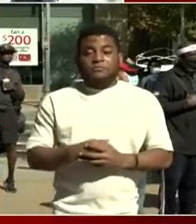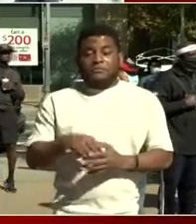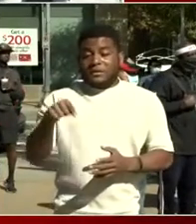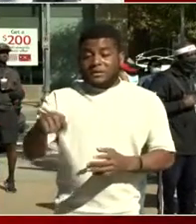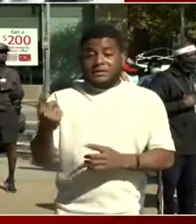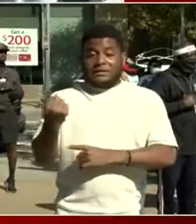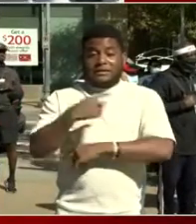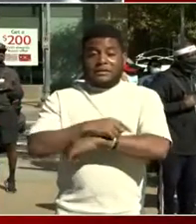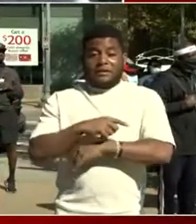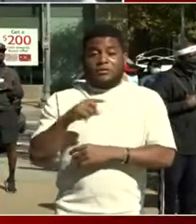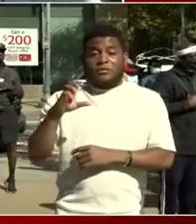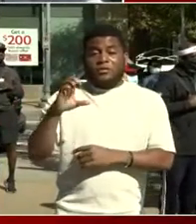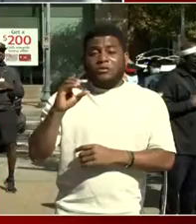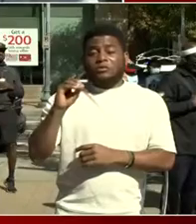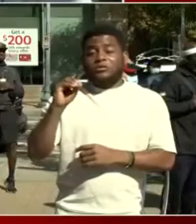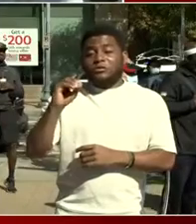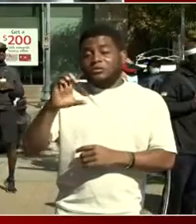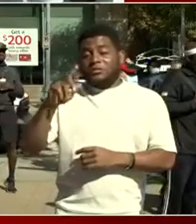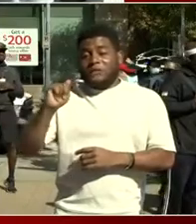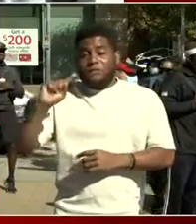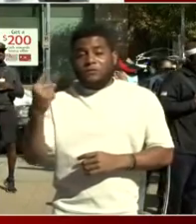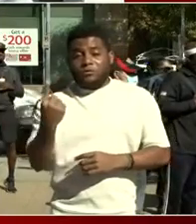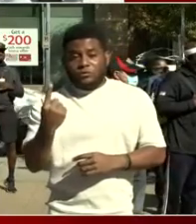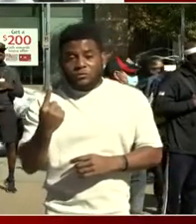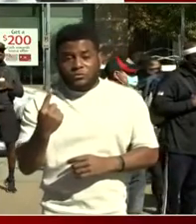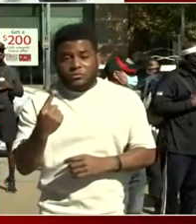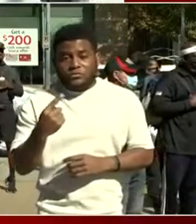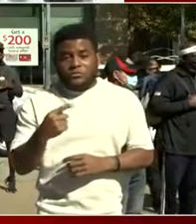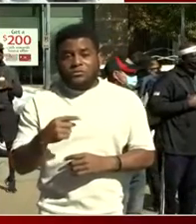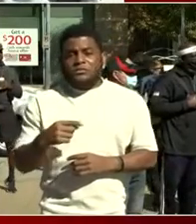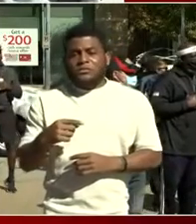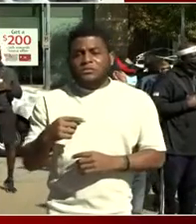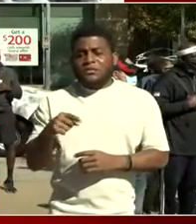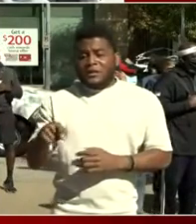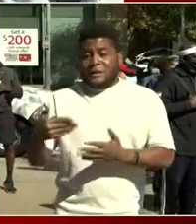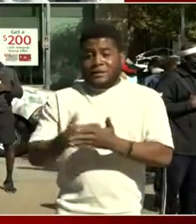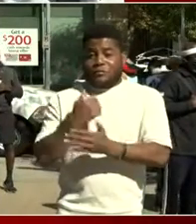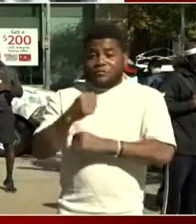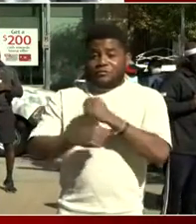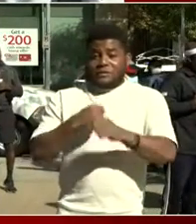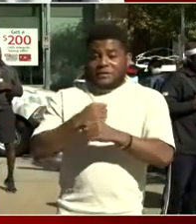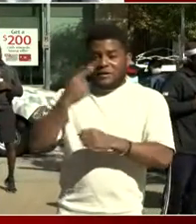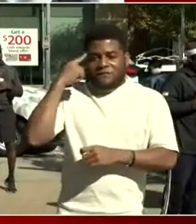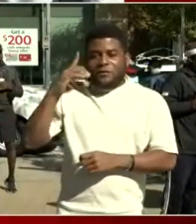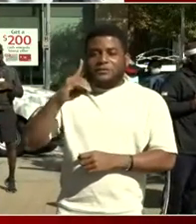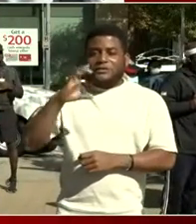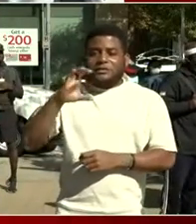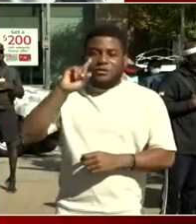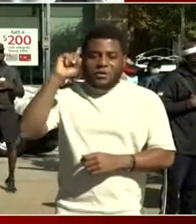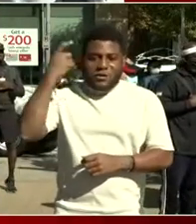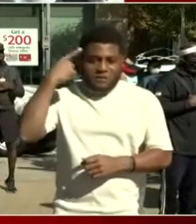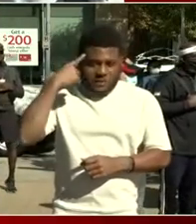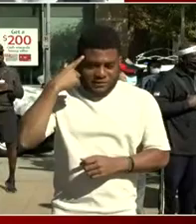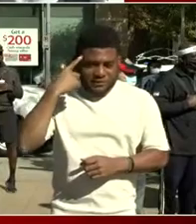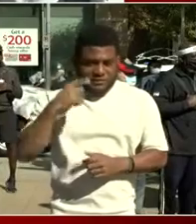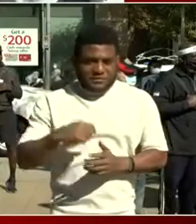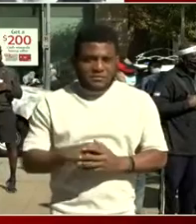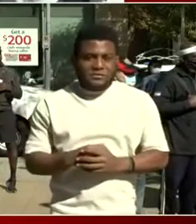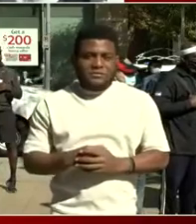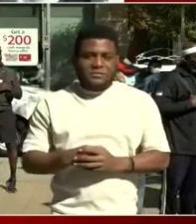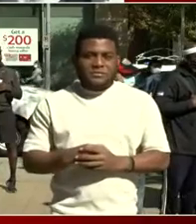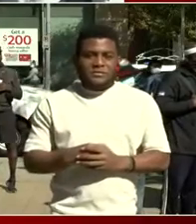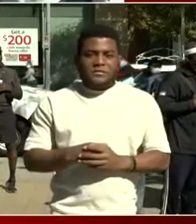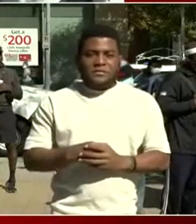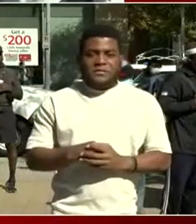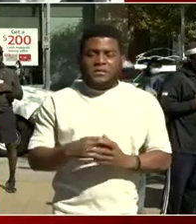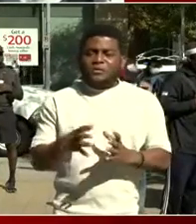for DC government. And the good thing about the new year for DC government is a lot of the enhanced